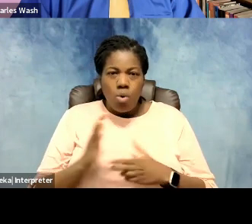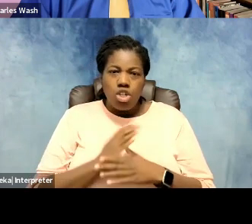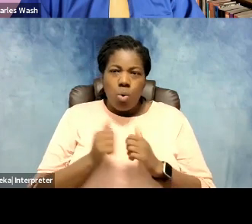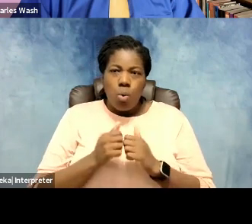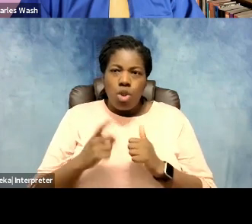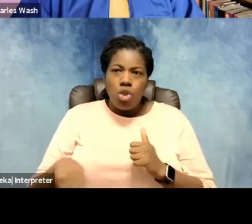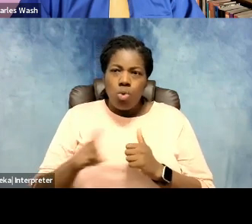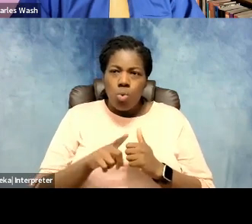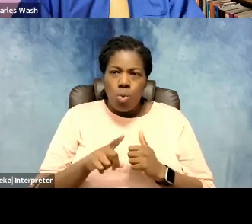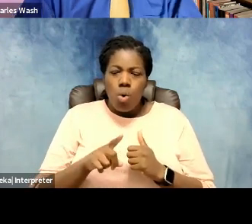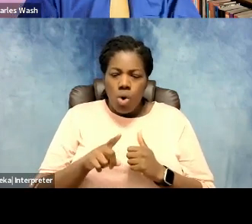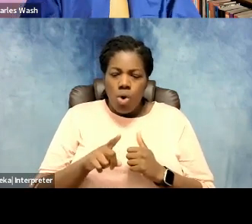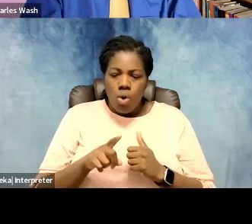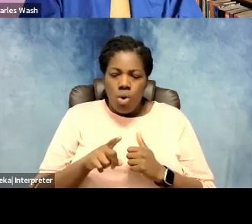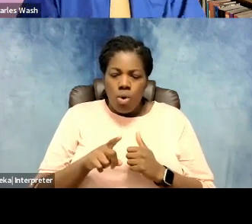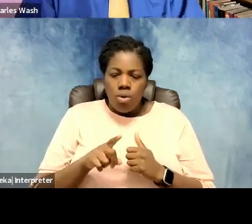in action,